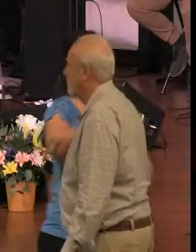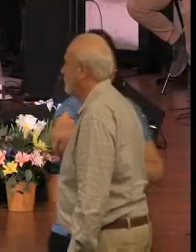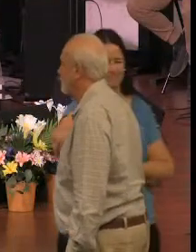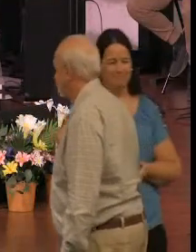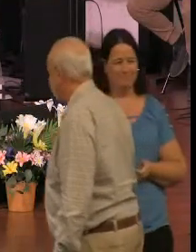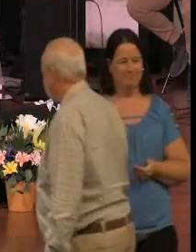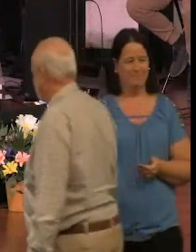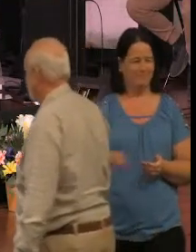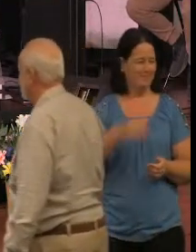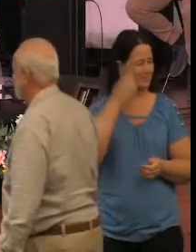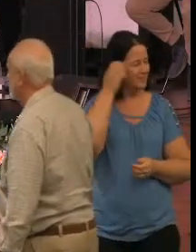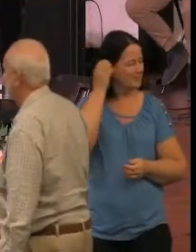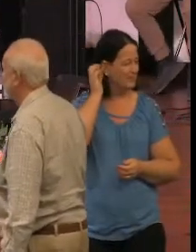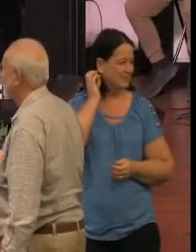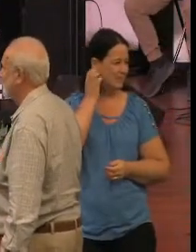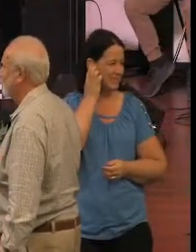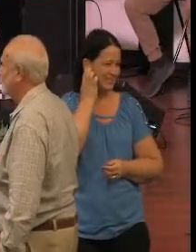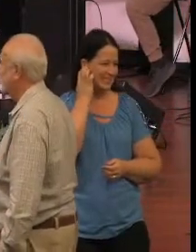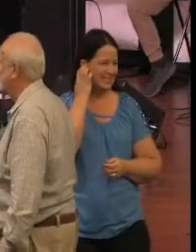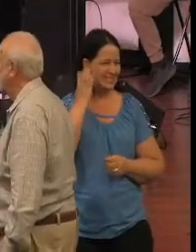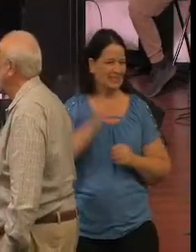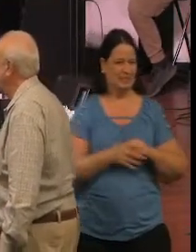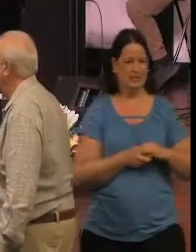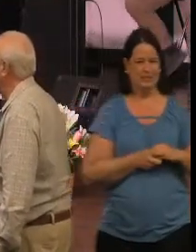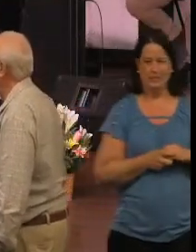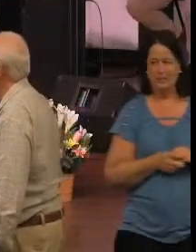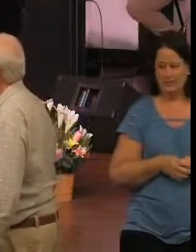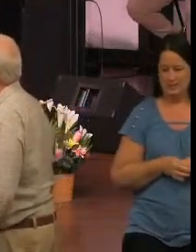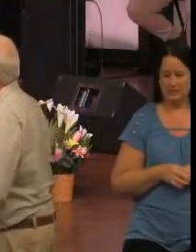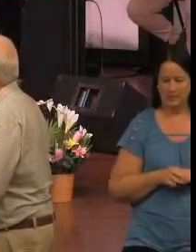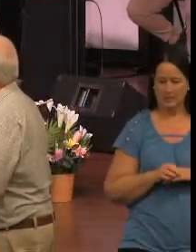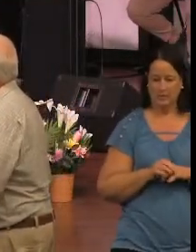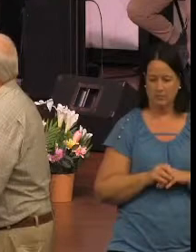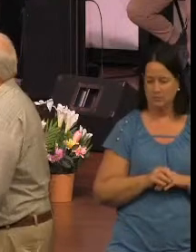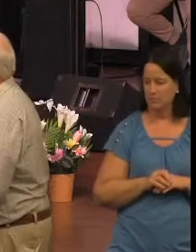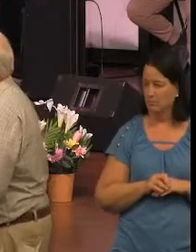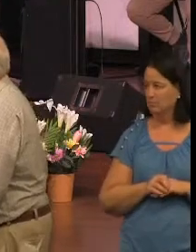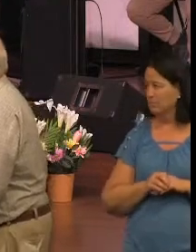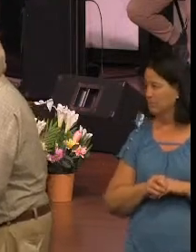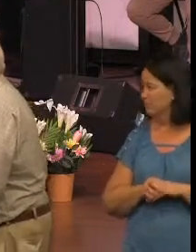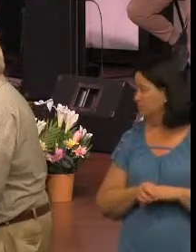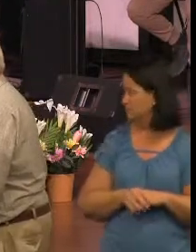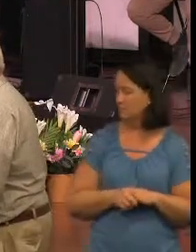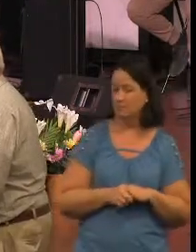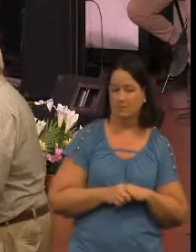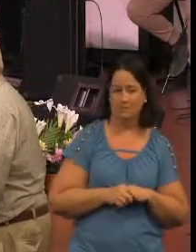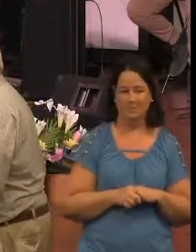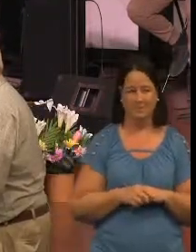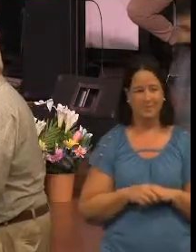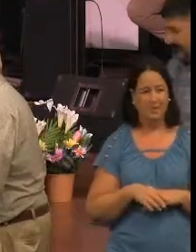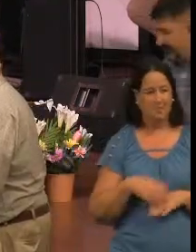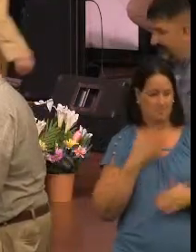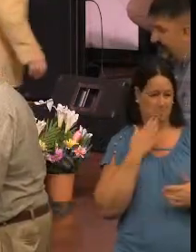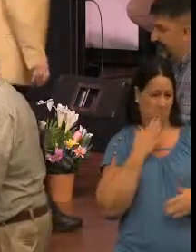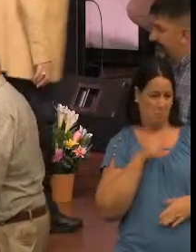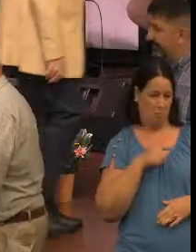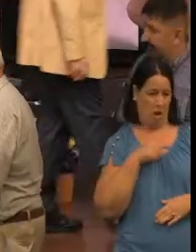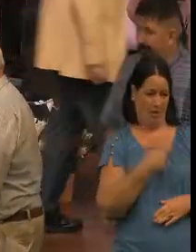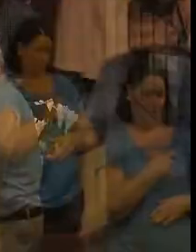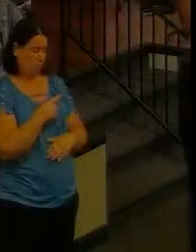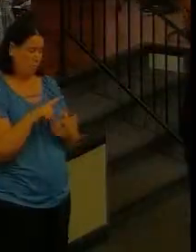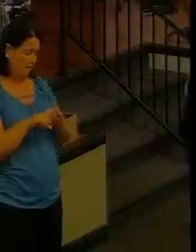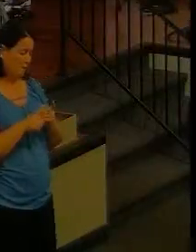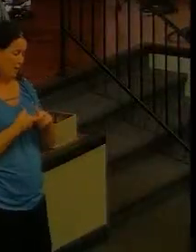He sees a need. He doesn't wait for someone to write a book about it. Dennis is there taking care of it. And I'm so proud of you, friend.